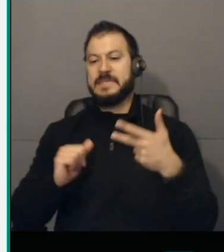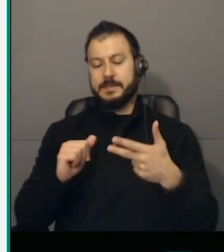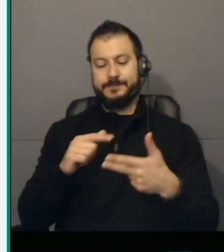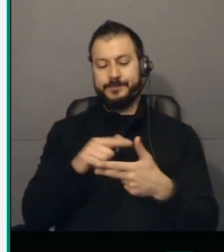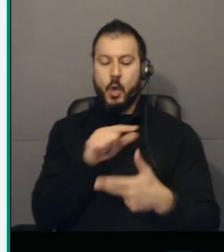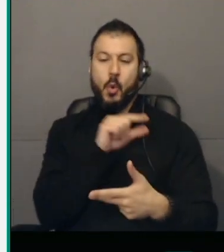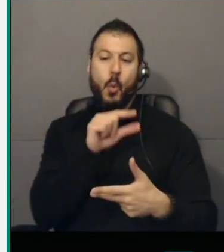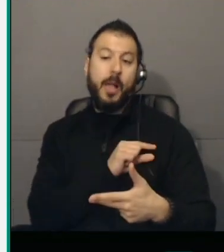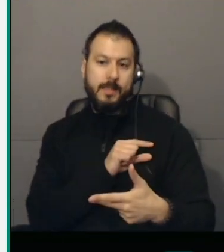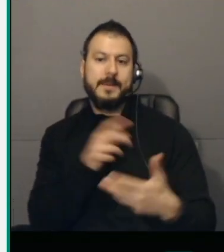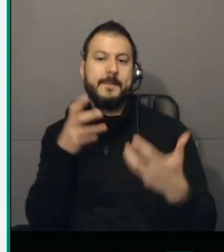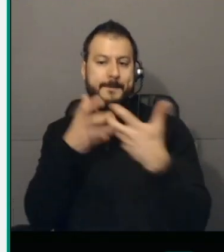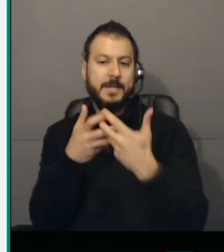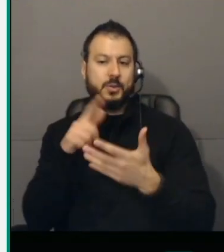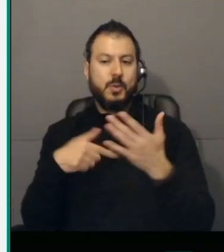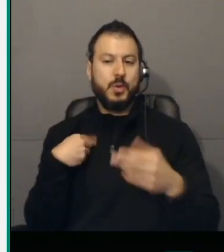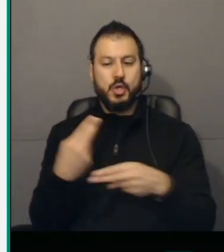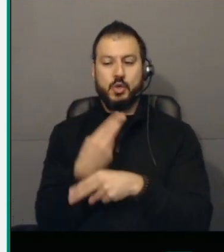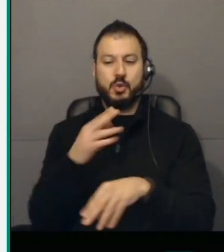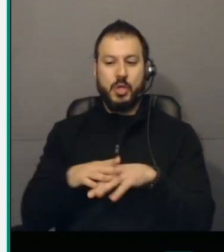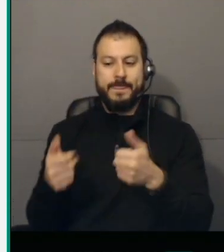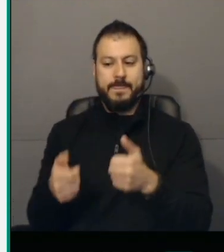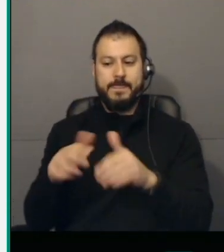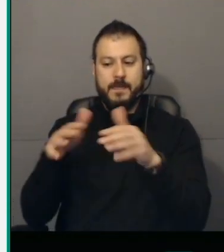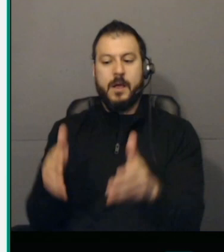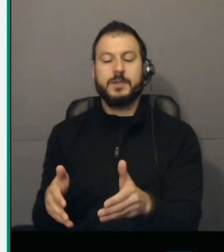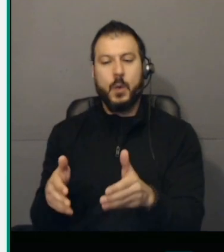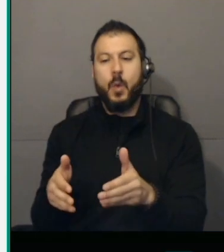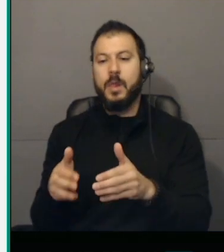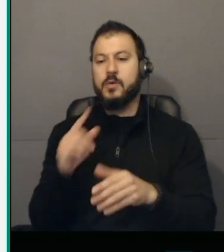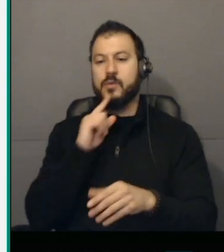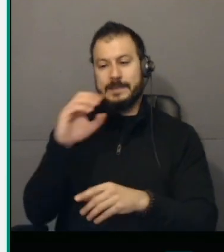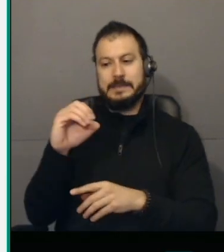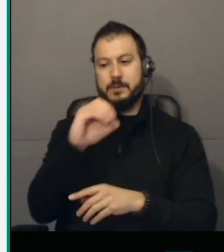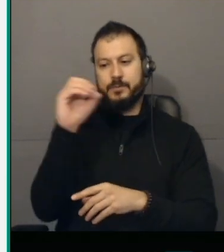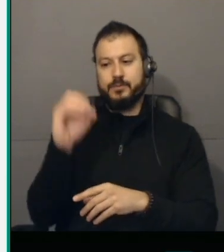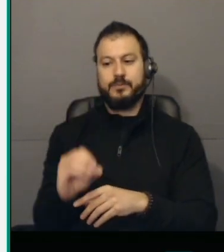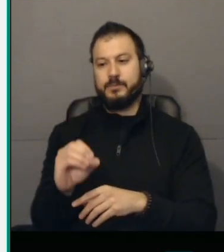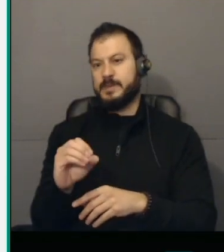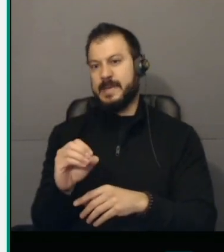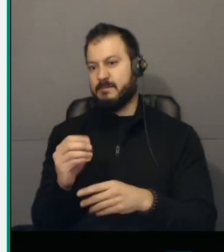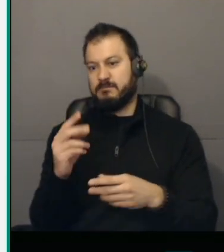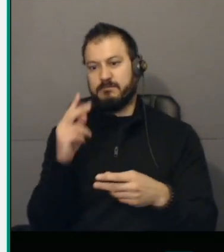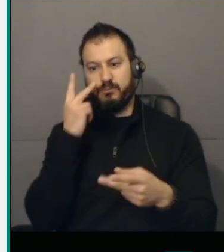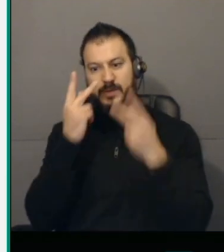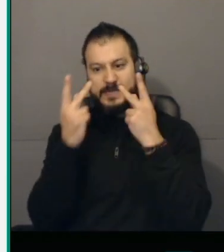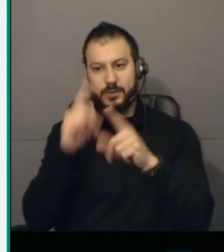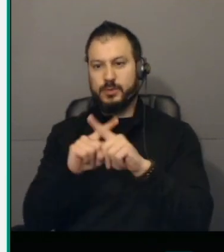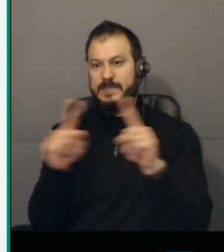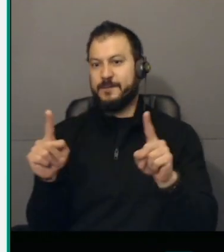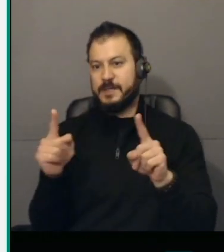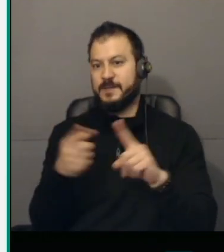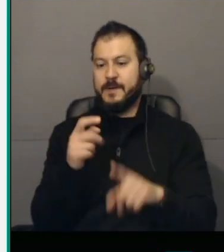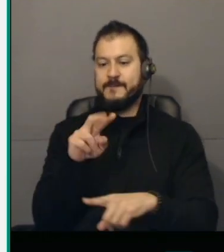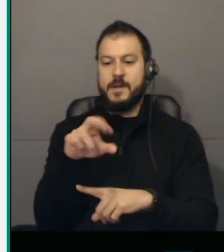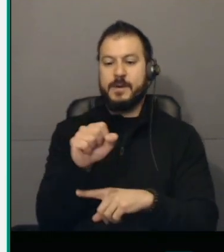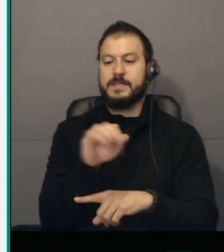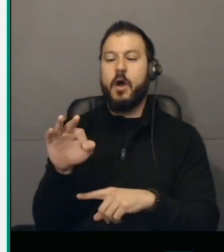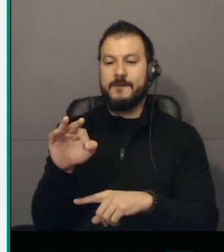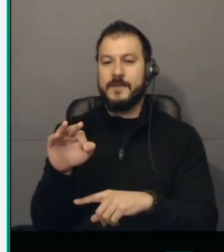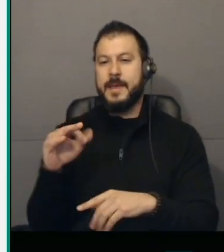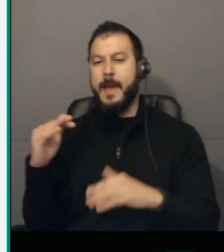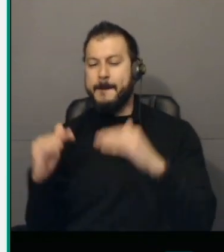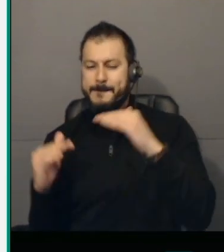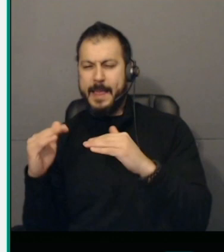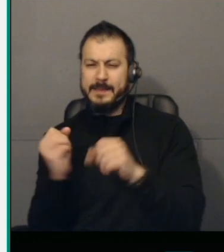So quality matches what we use on console. The target here is really 0 perceptual difference from VRS off. Balance